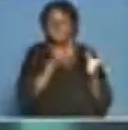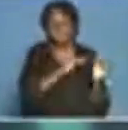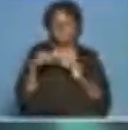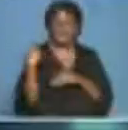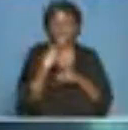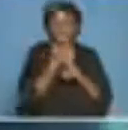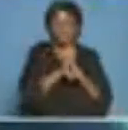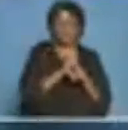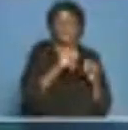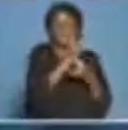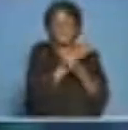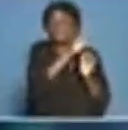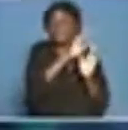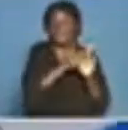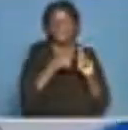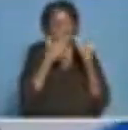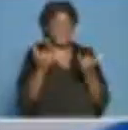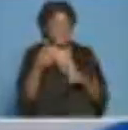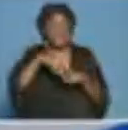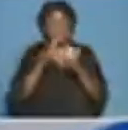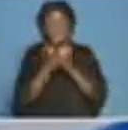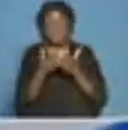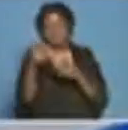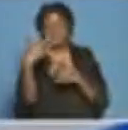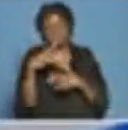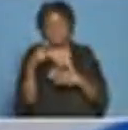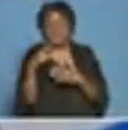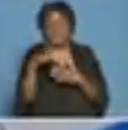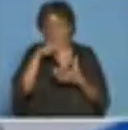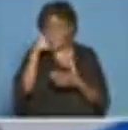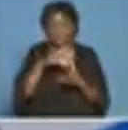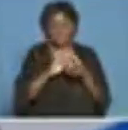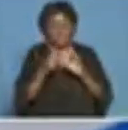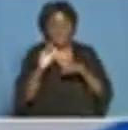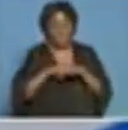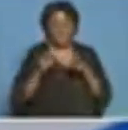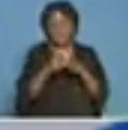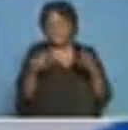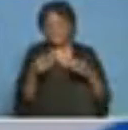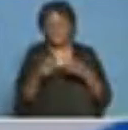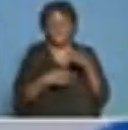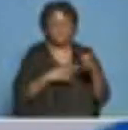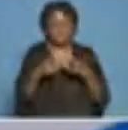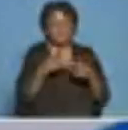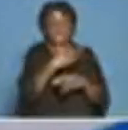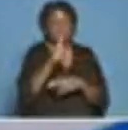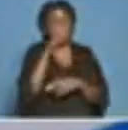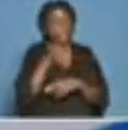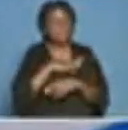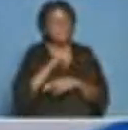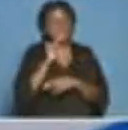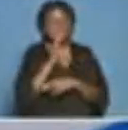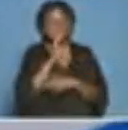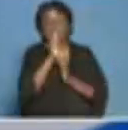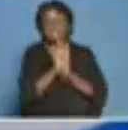in the book, you would find articles on the majority rule as well as the women's suffrage movement. And we also thought it important to talk